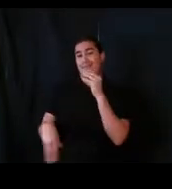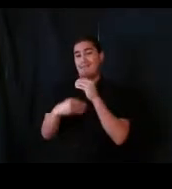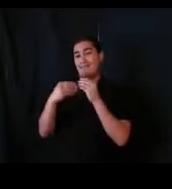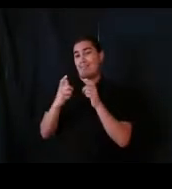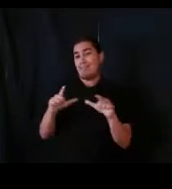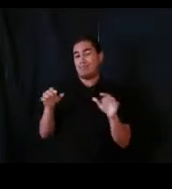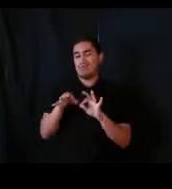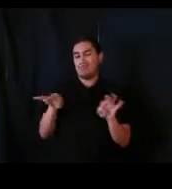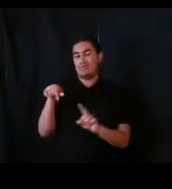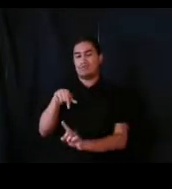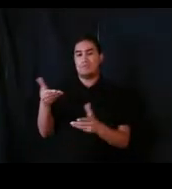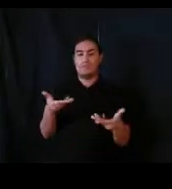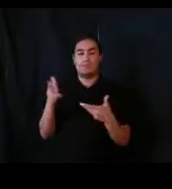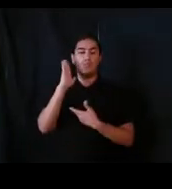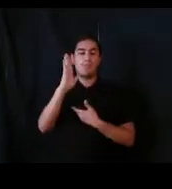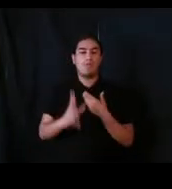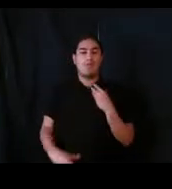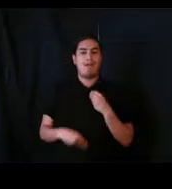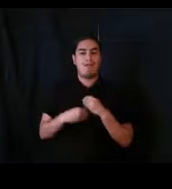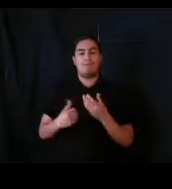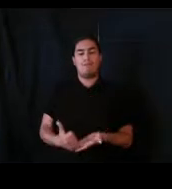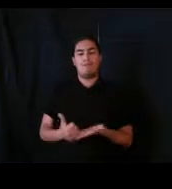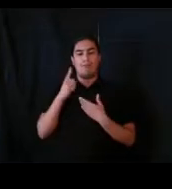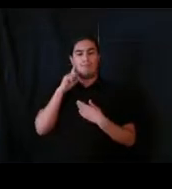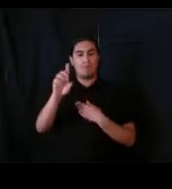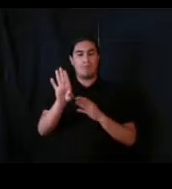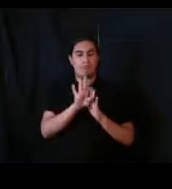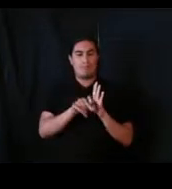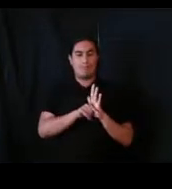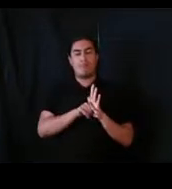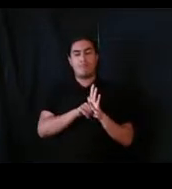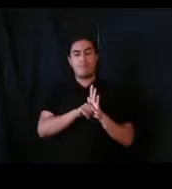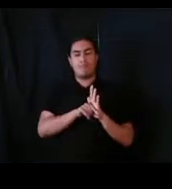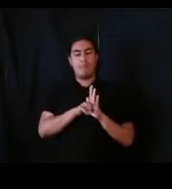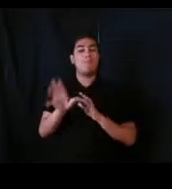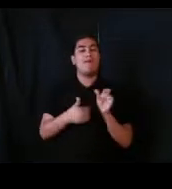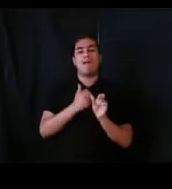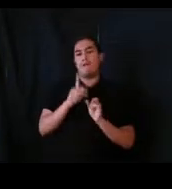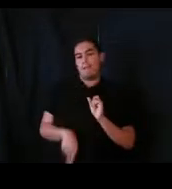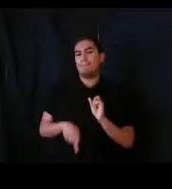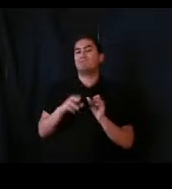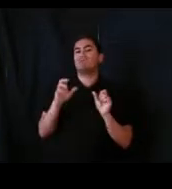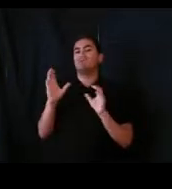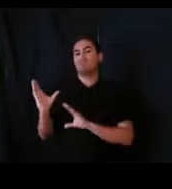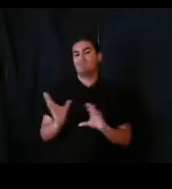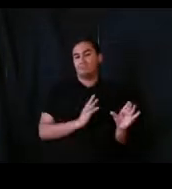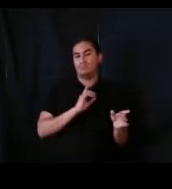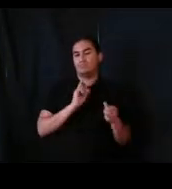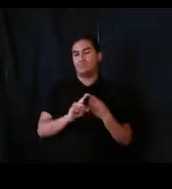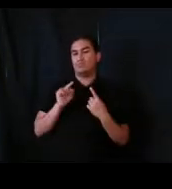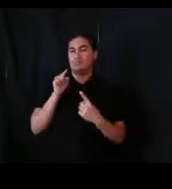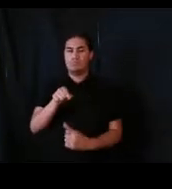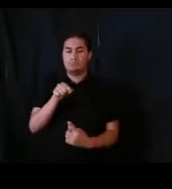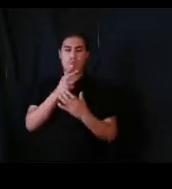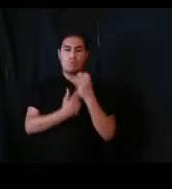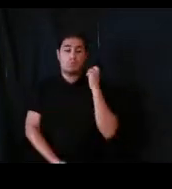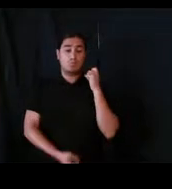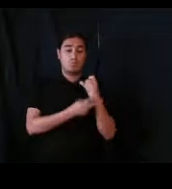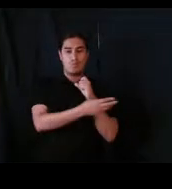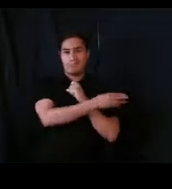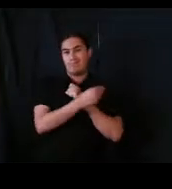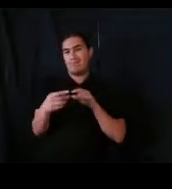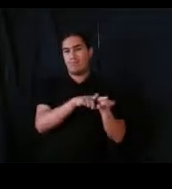that would allow for backup collector backup strategies to both store as well as